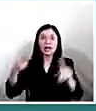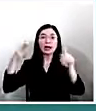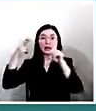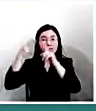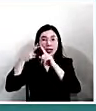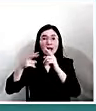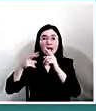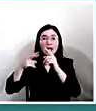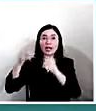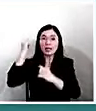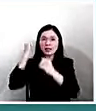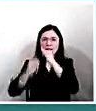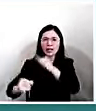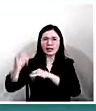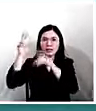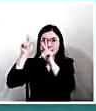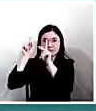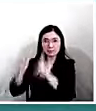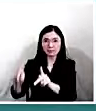man."